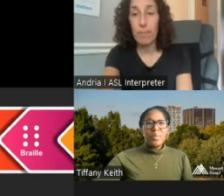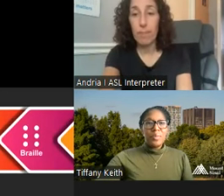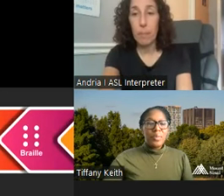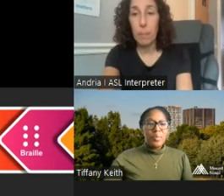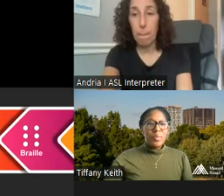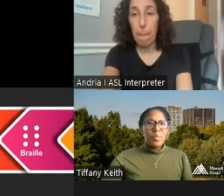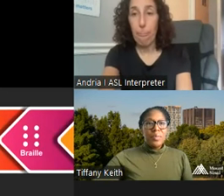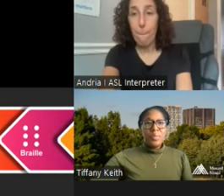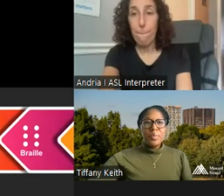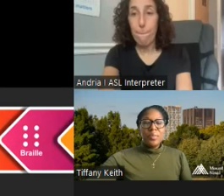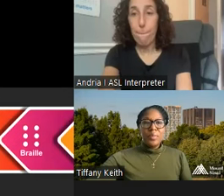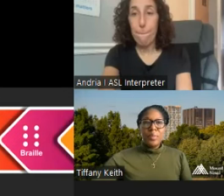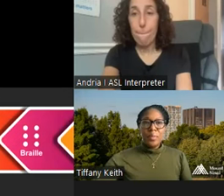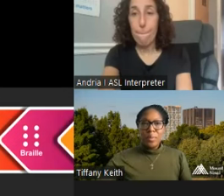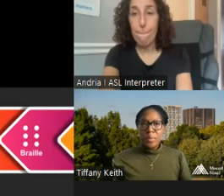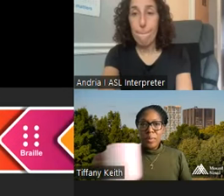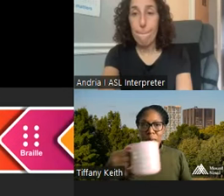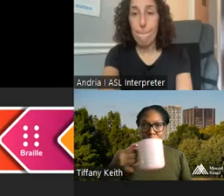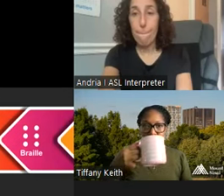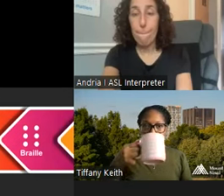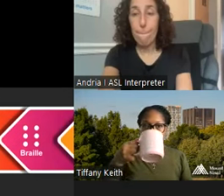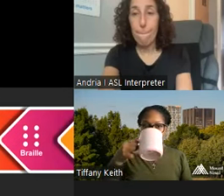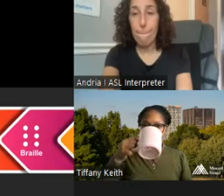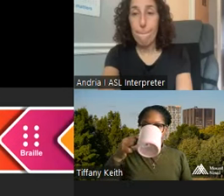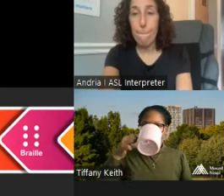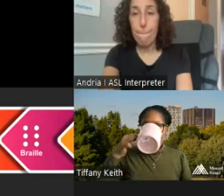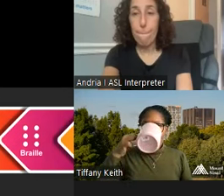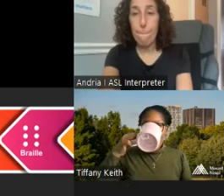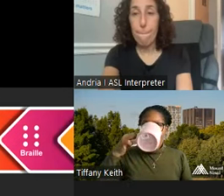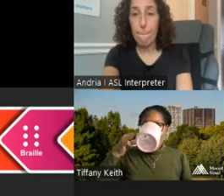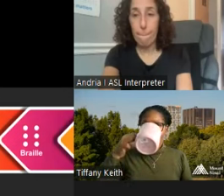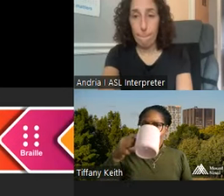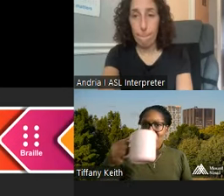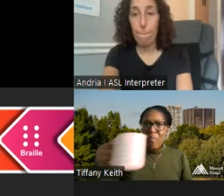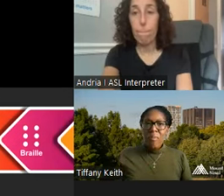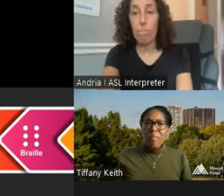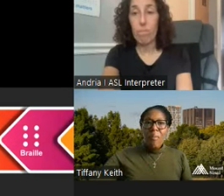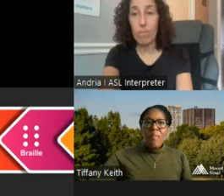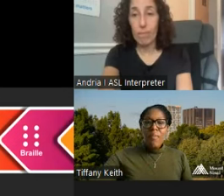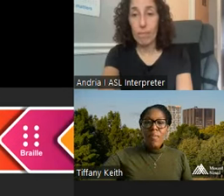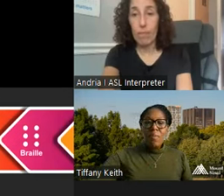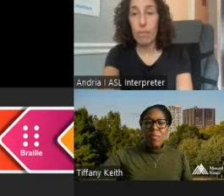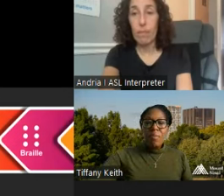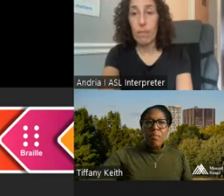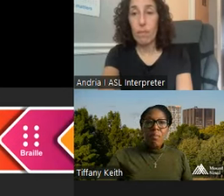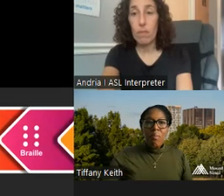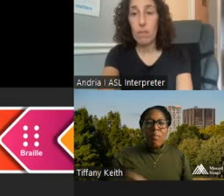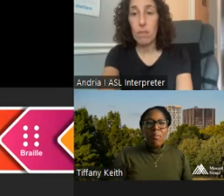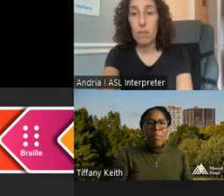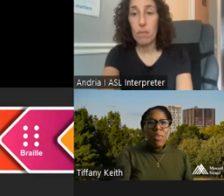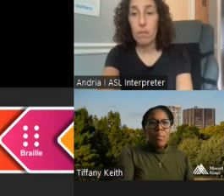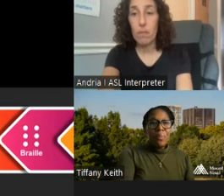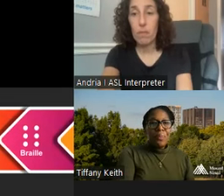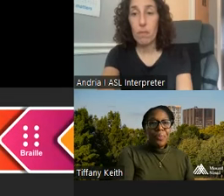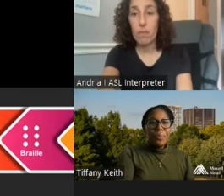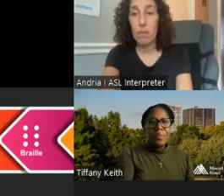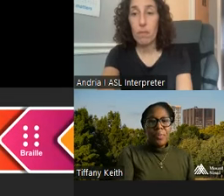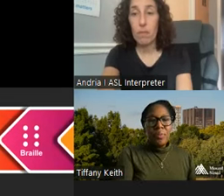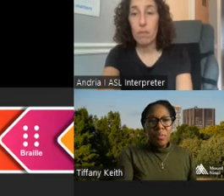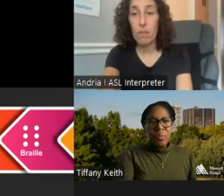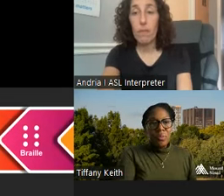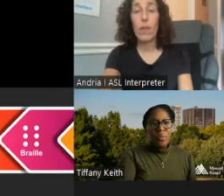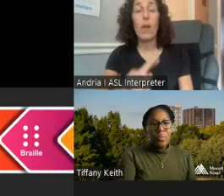All right, so interacting with blind people. When you're speaking to a person who's blind, make sure to identify yourself. Make